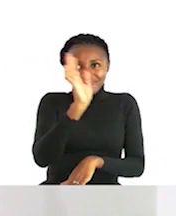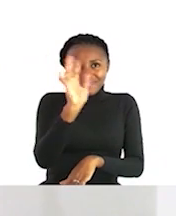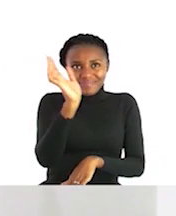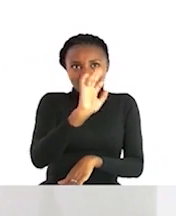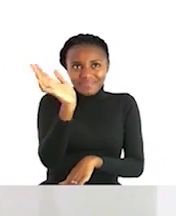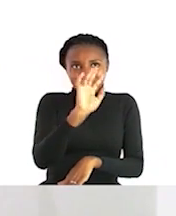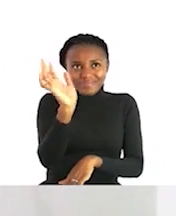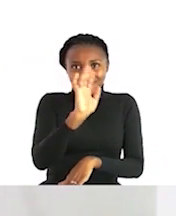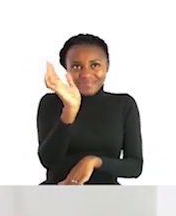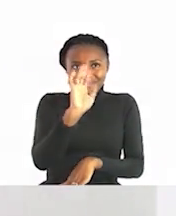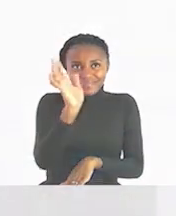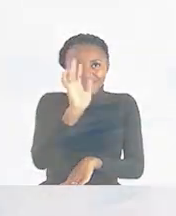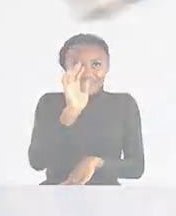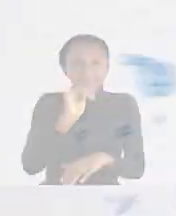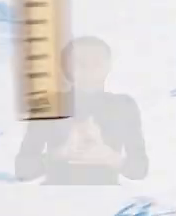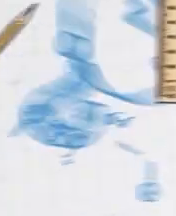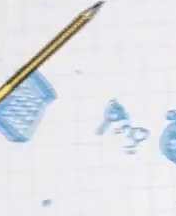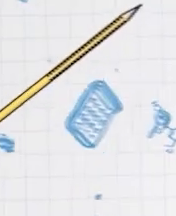it's ta-da!